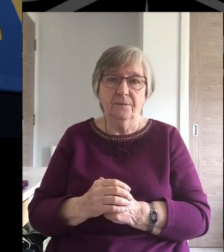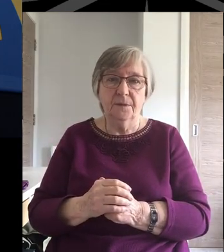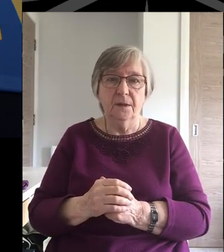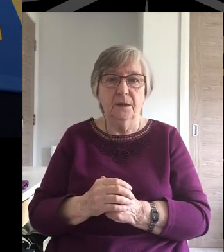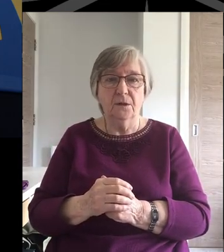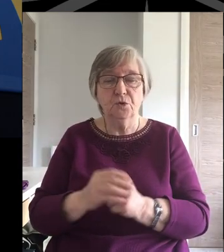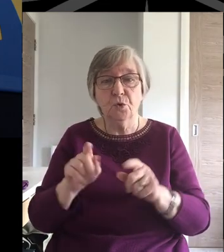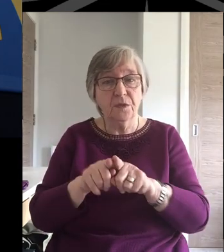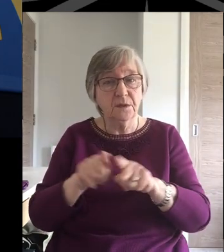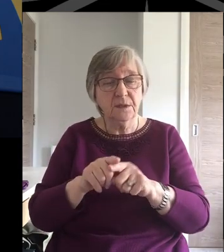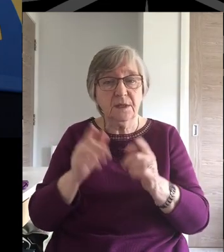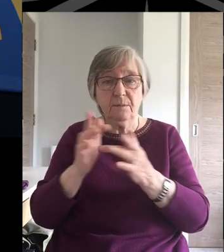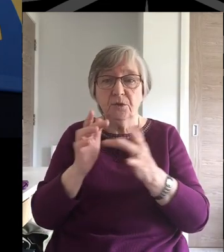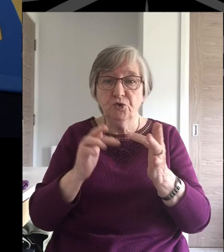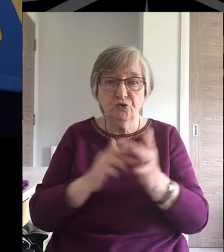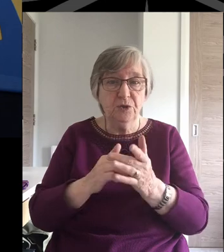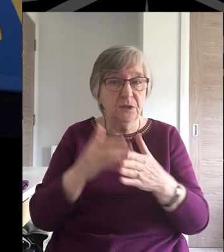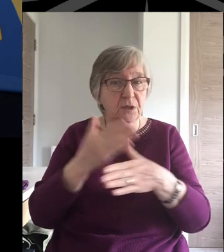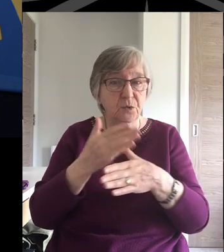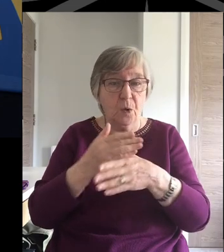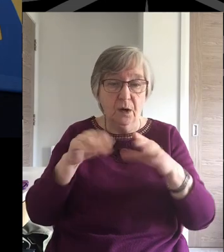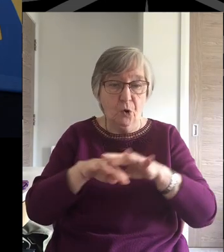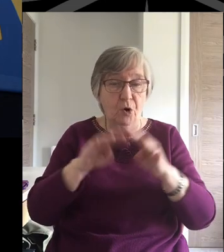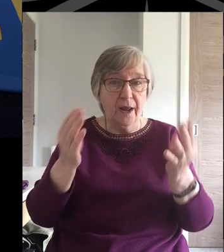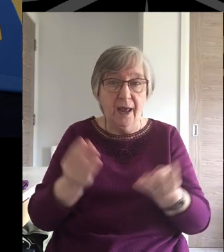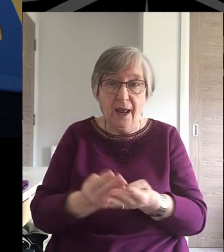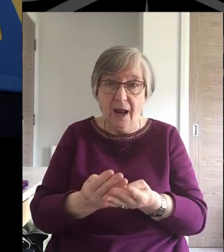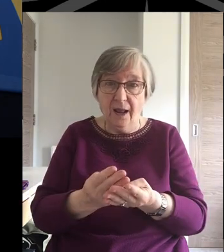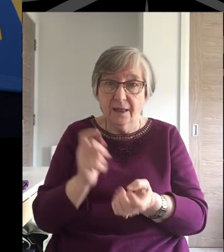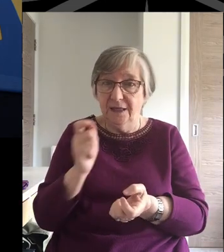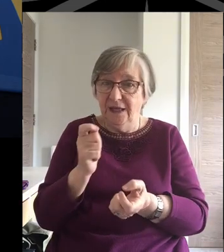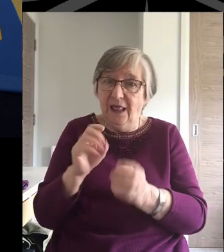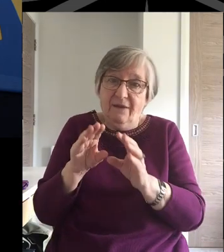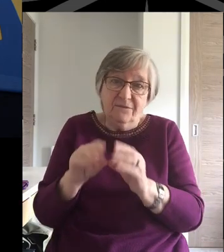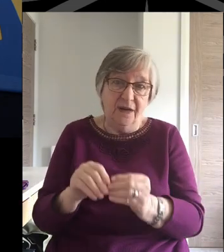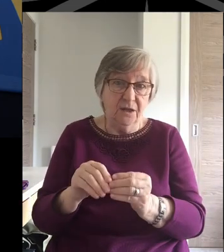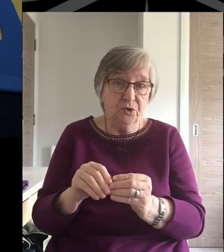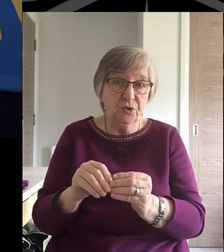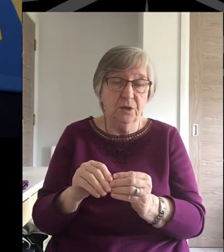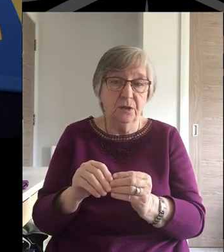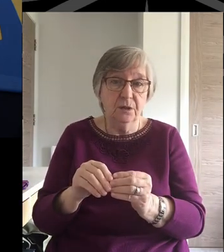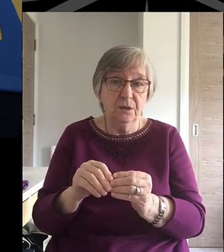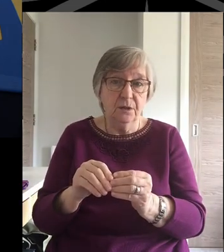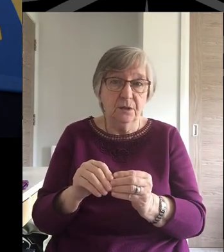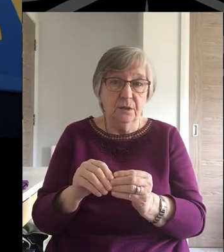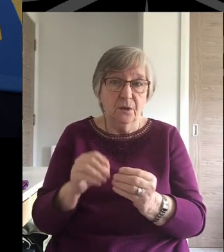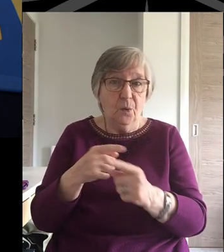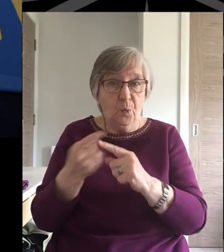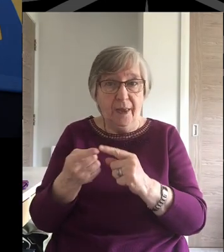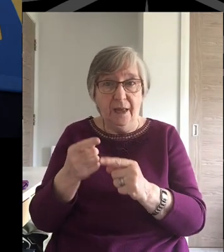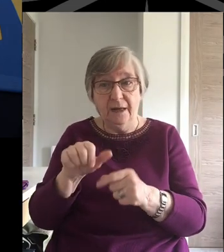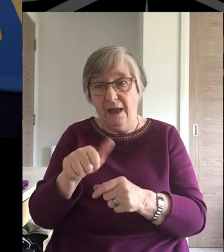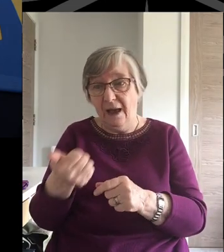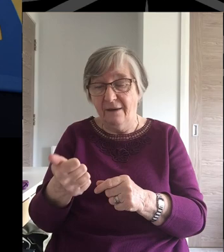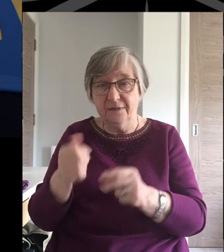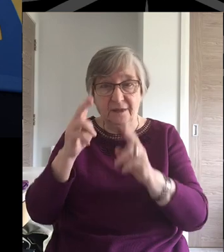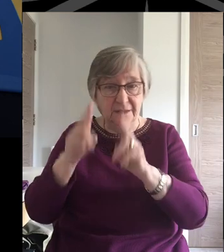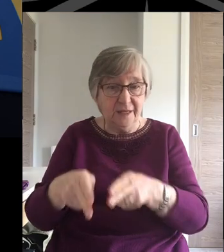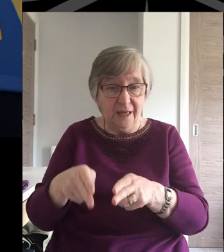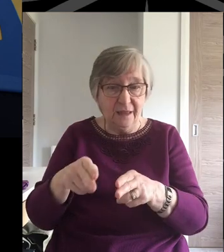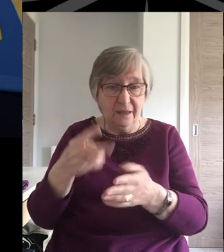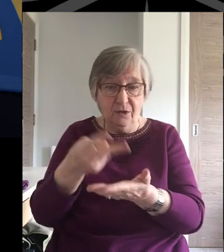And so, just as Jesus' ministry on earth was about to end and to climax in his death and resurrection and